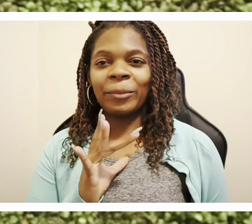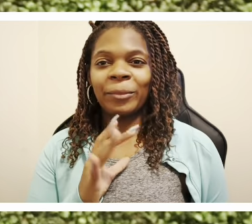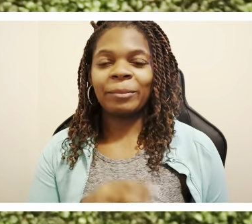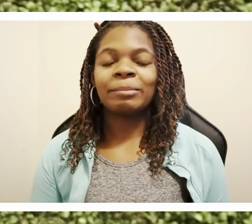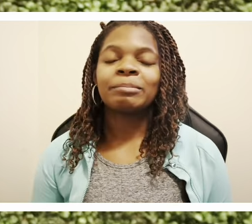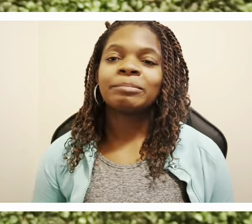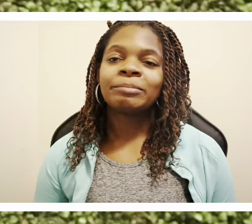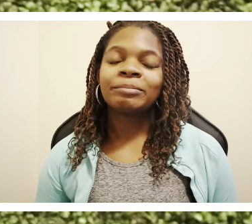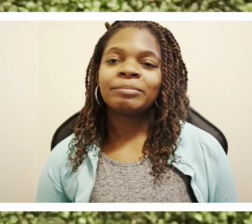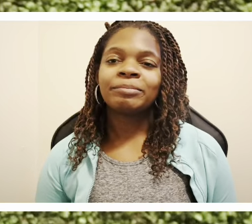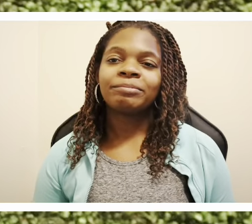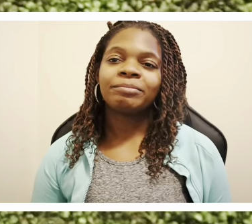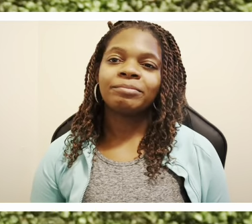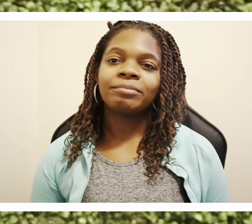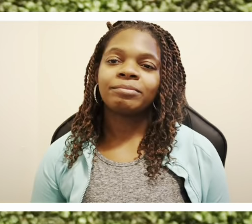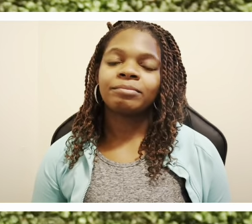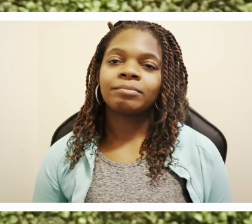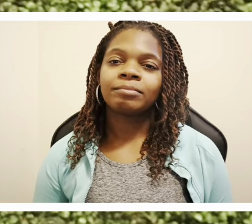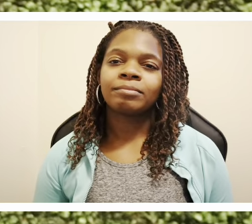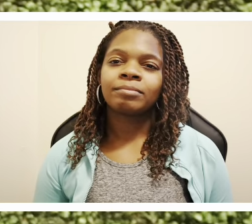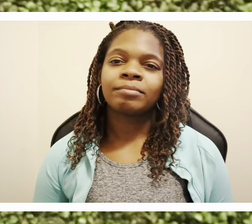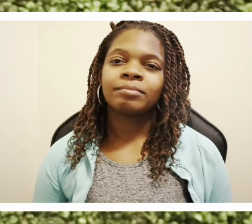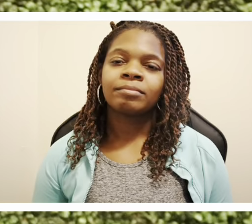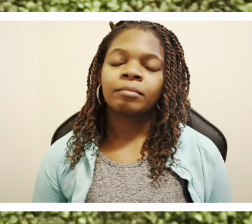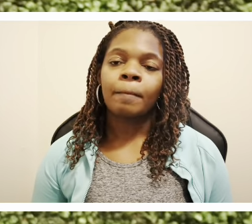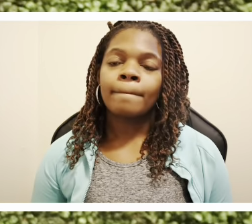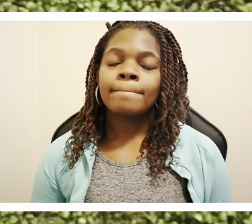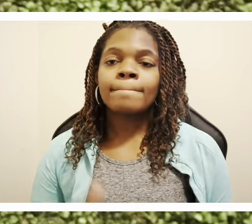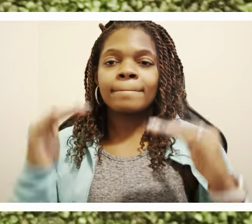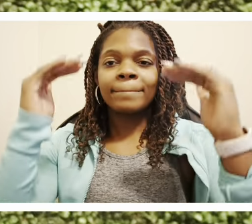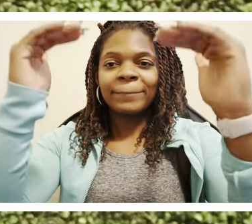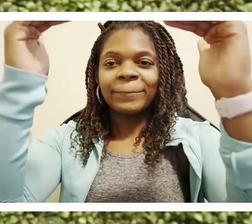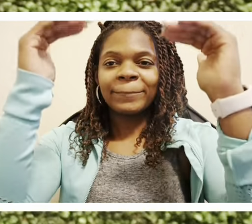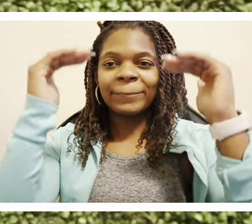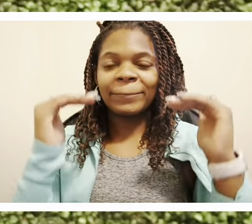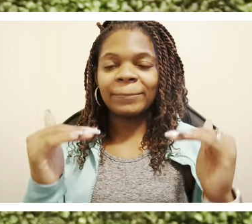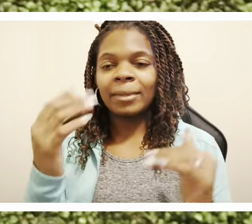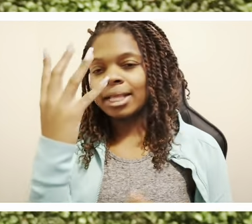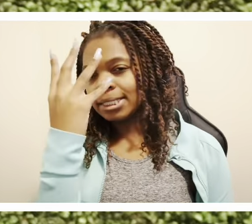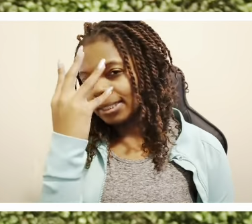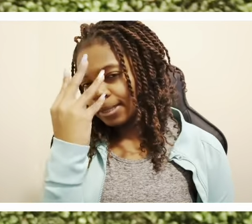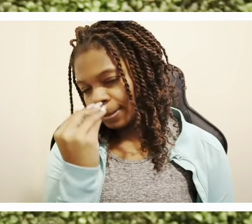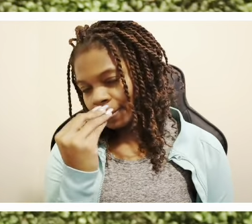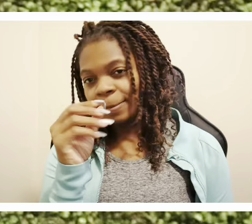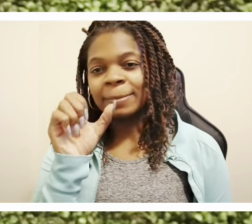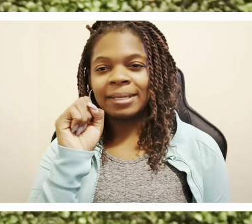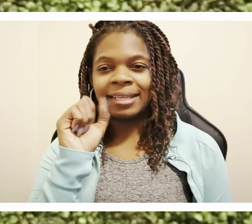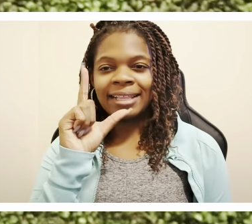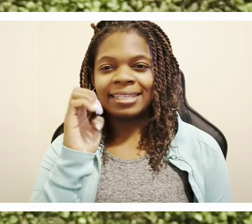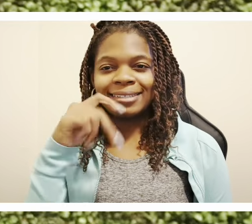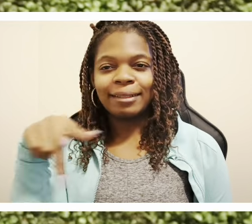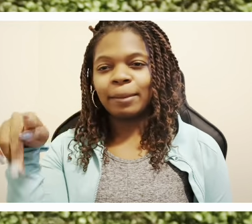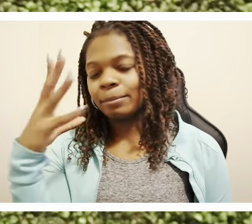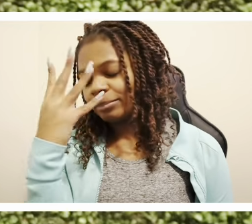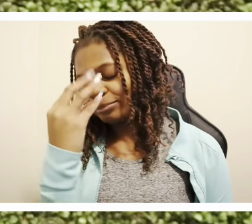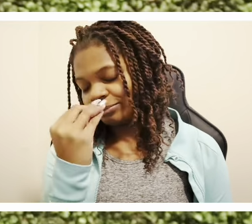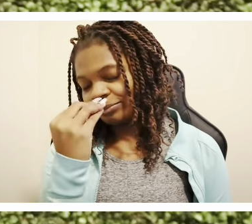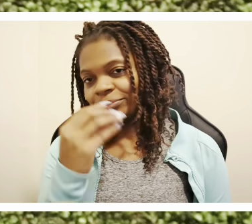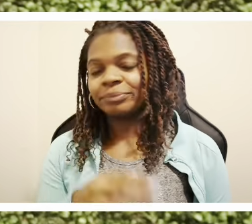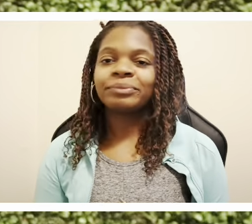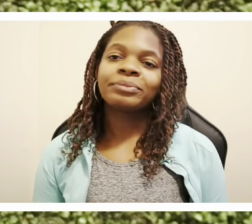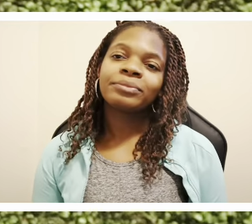you will earn a badge. So I think that's really nice that they both have that. Now moving